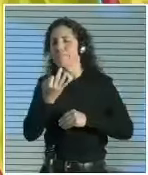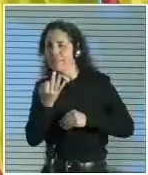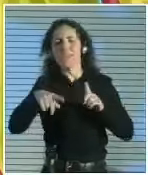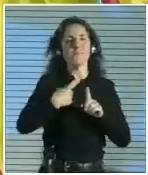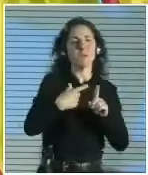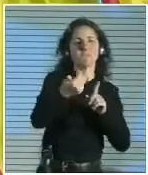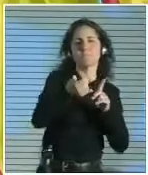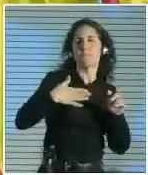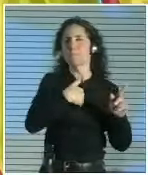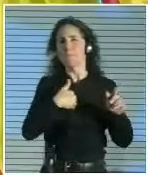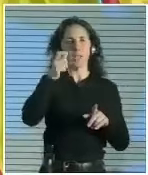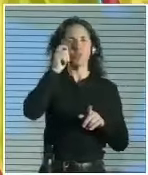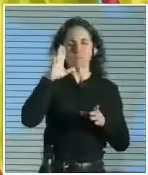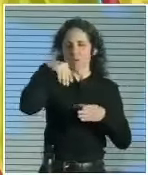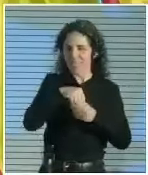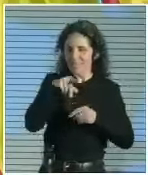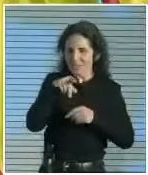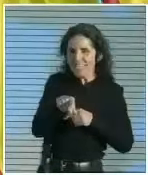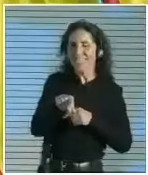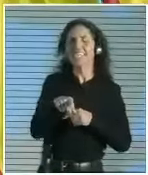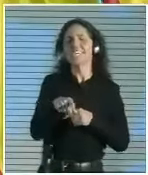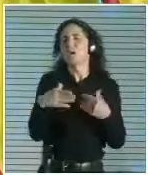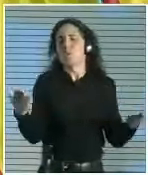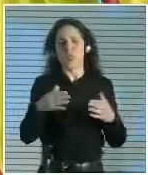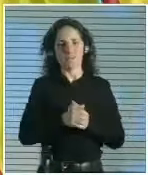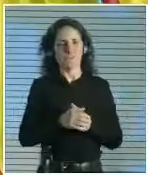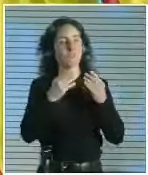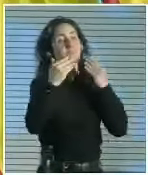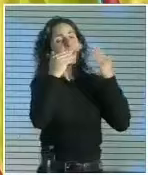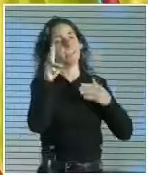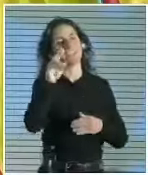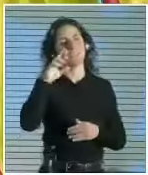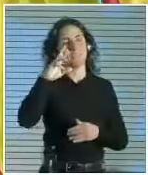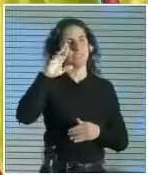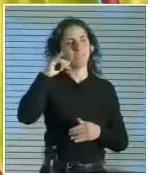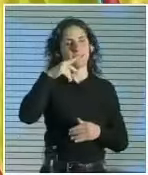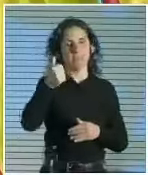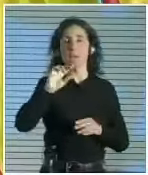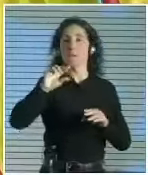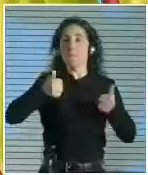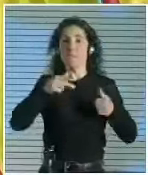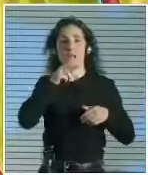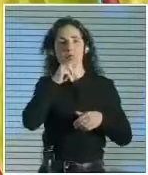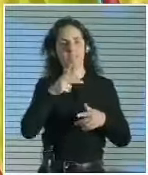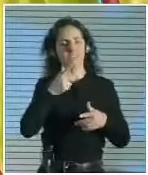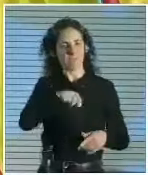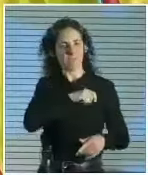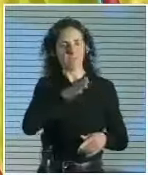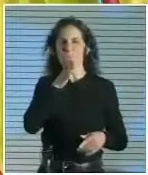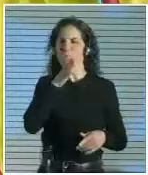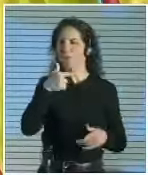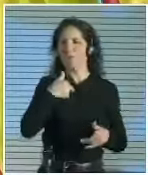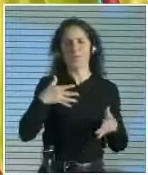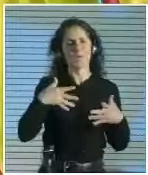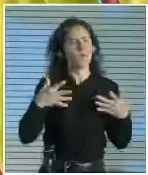Muchísimas gracias, Virginia, y voy a empezar con unas palabras en español porque estoy tan contento de estar aquí